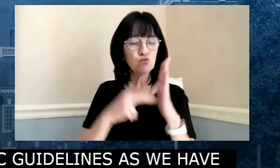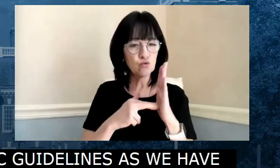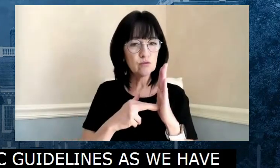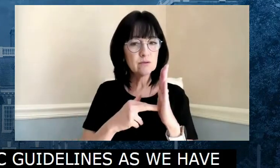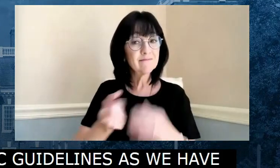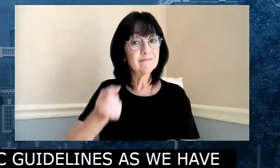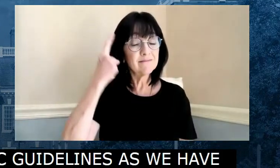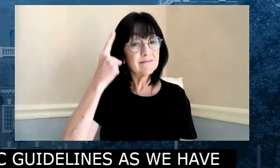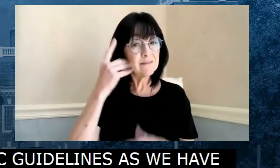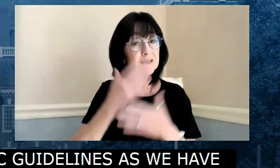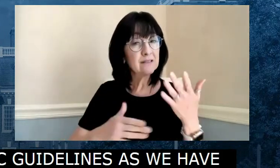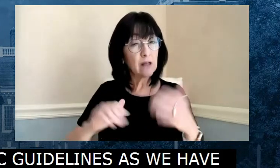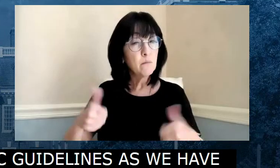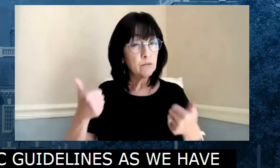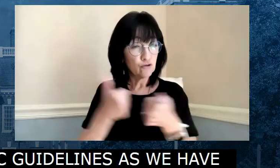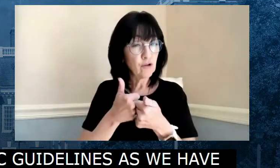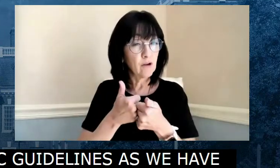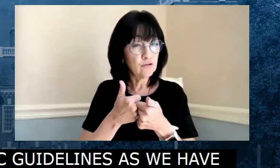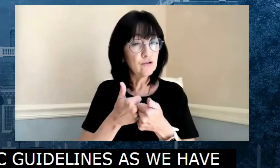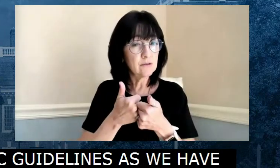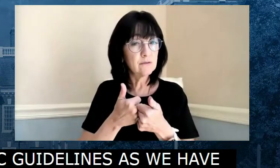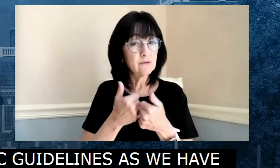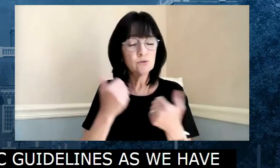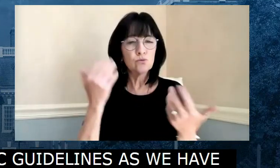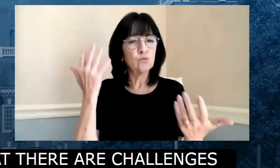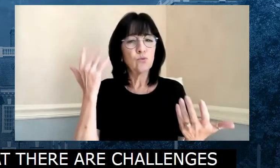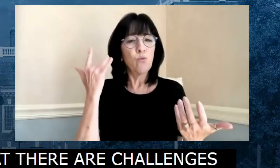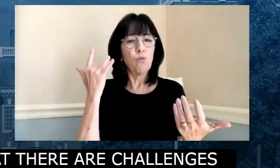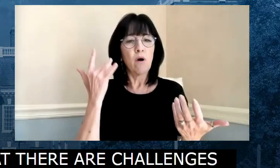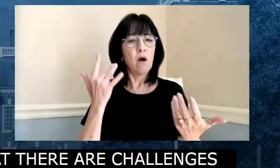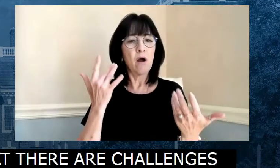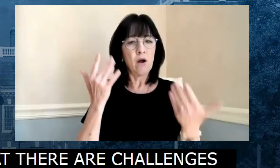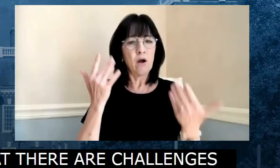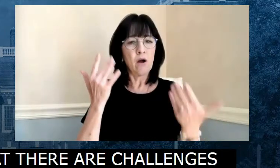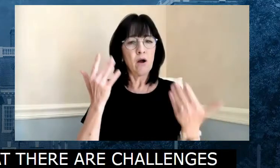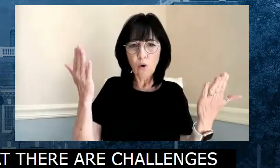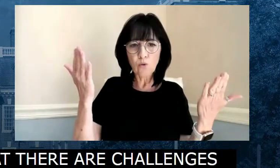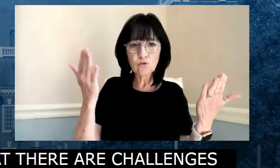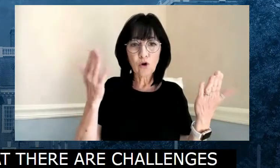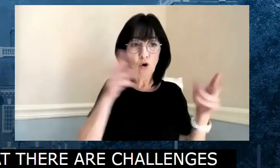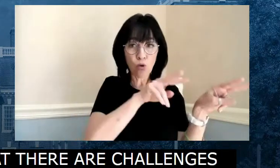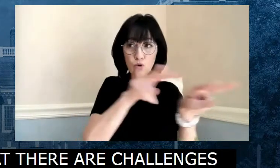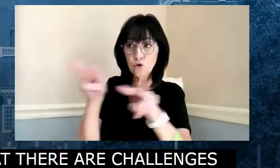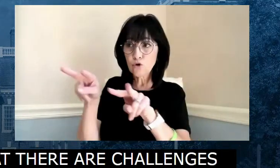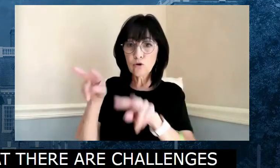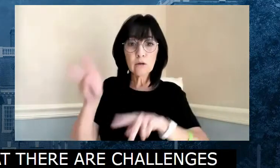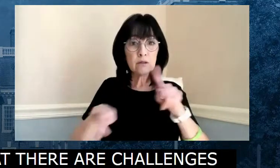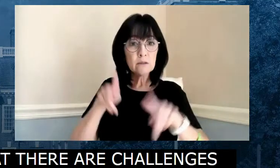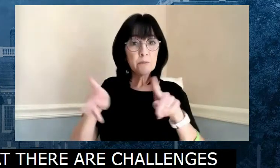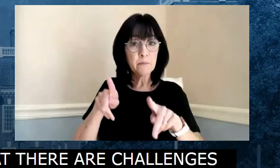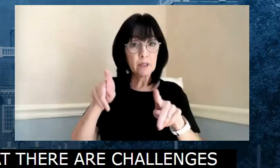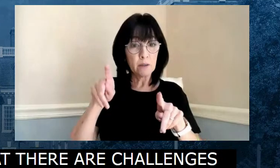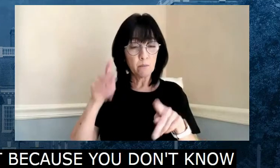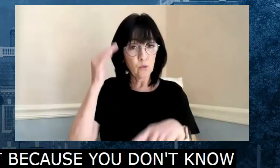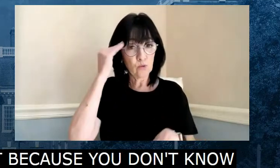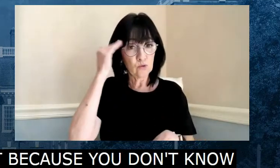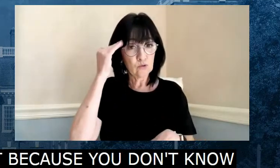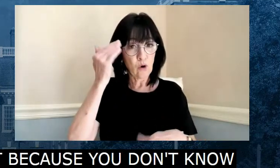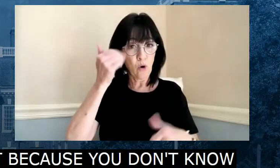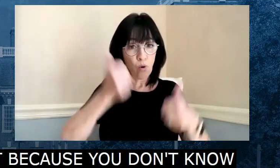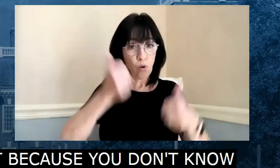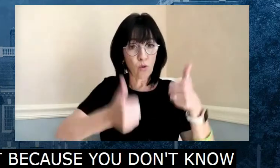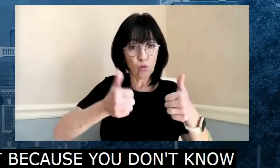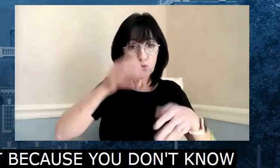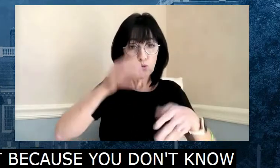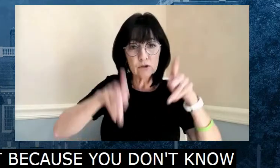with respect to mostly enforcement because you don't know who's vaccinated and who's not. And we're not going to be in the